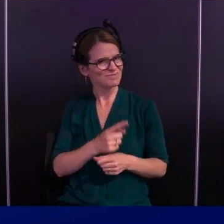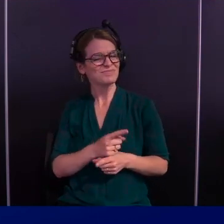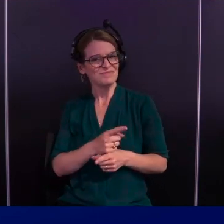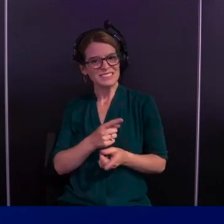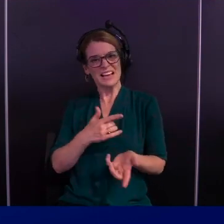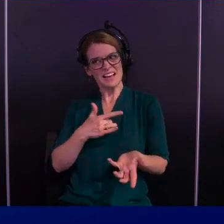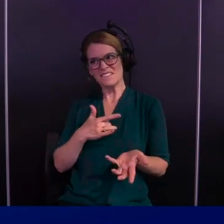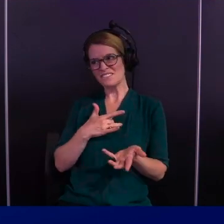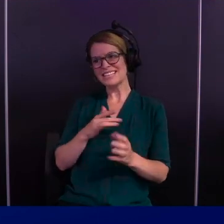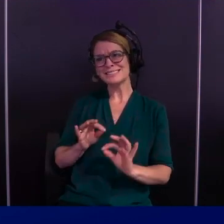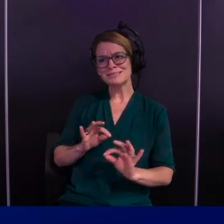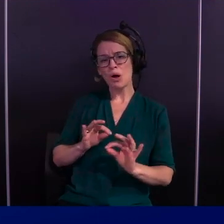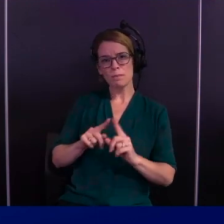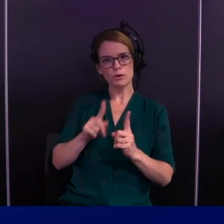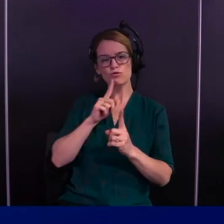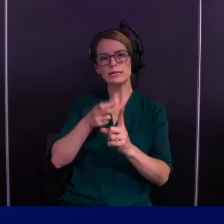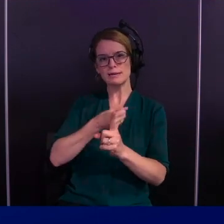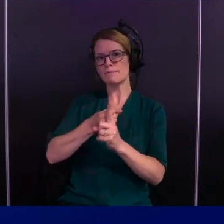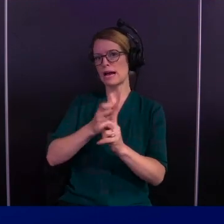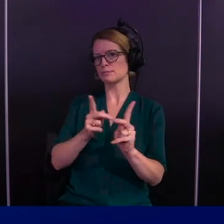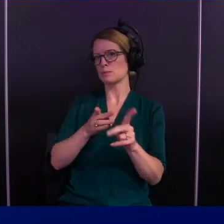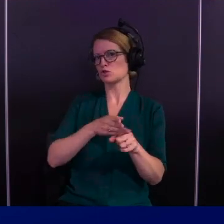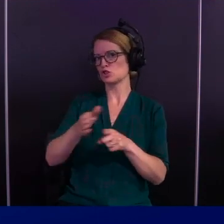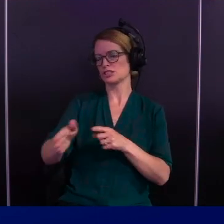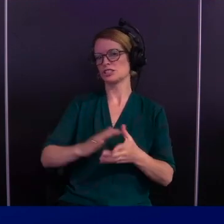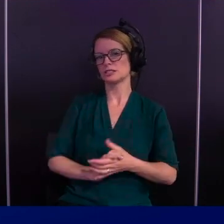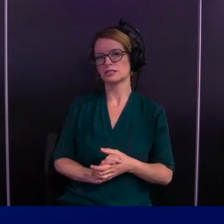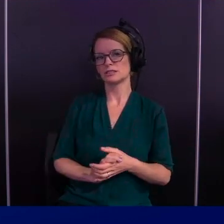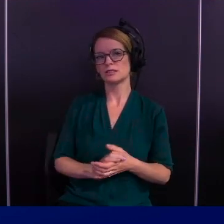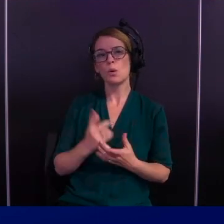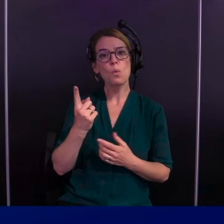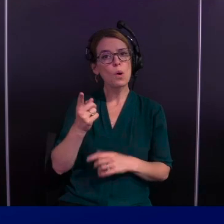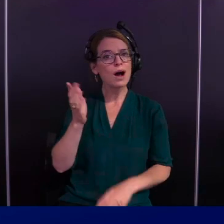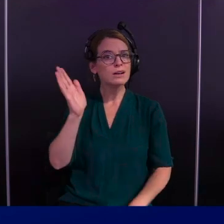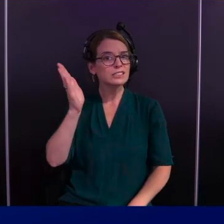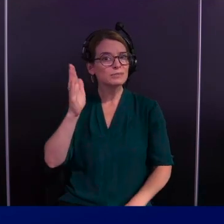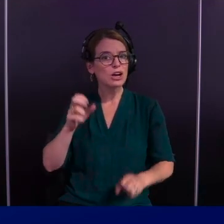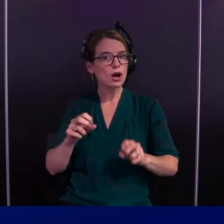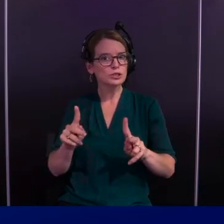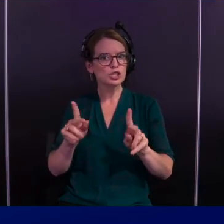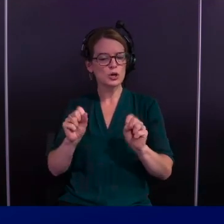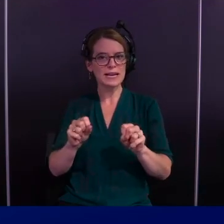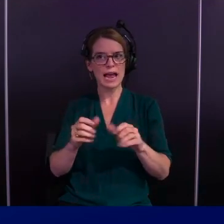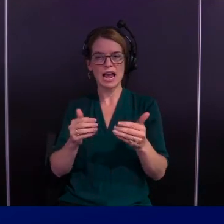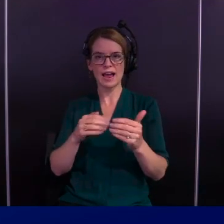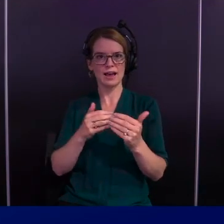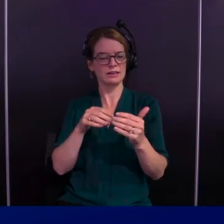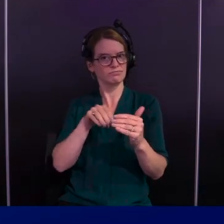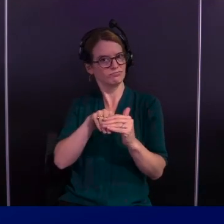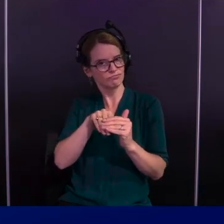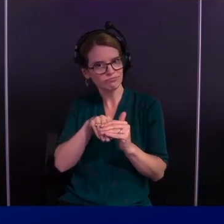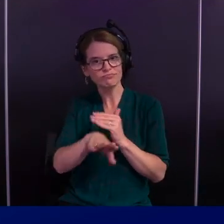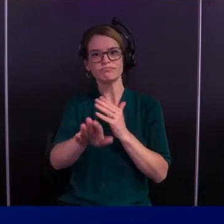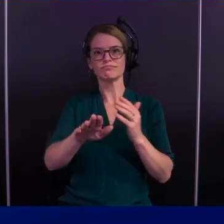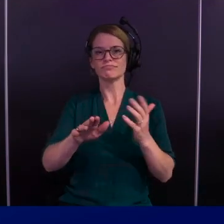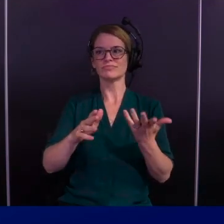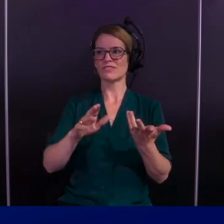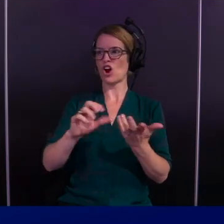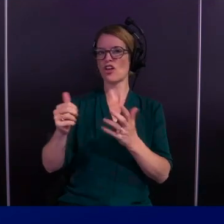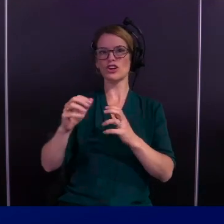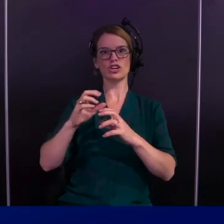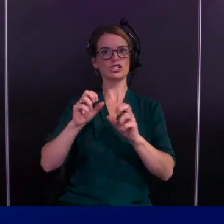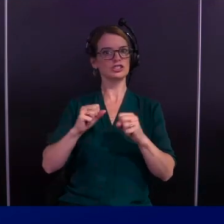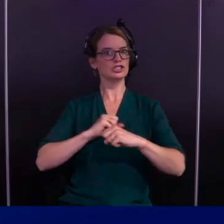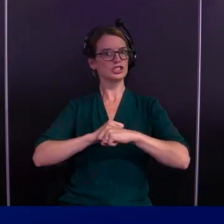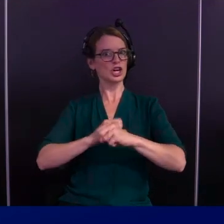so impactful to people's careers, because even just one speaking opportunity can get your foot into a door for other security opportunities,